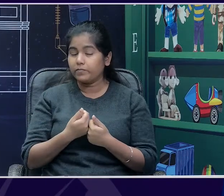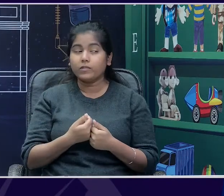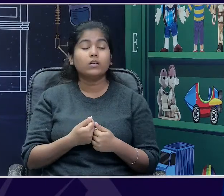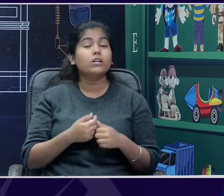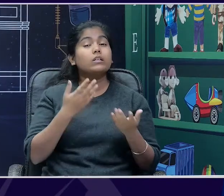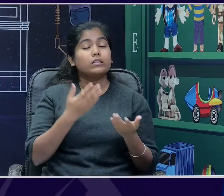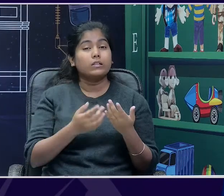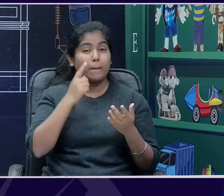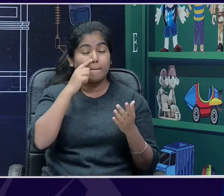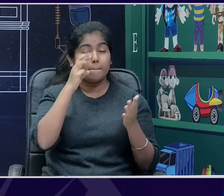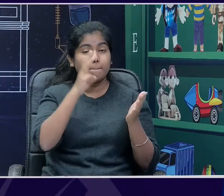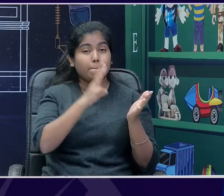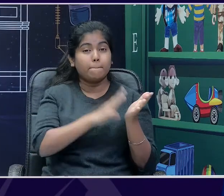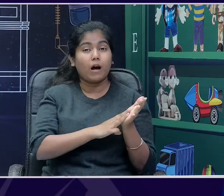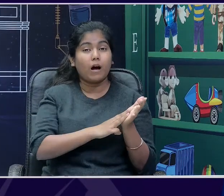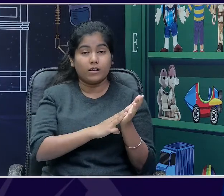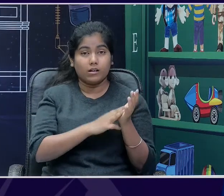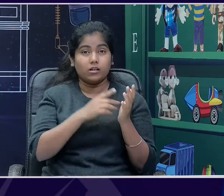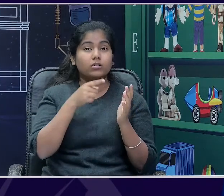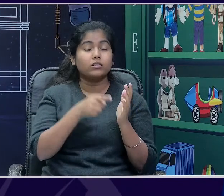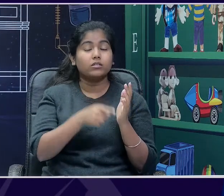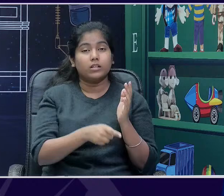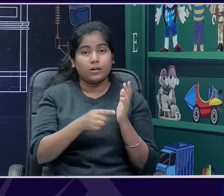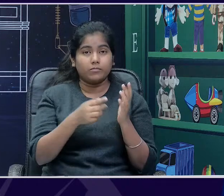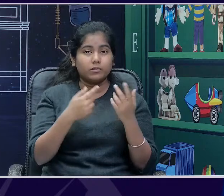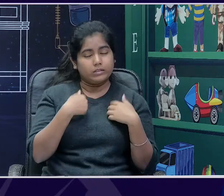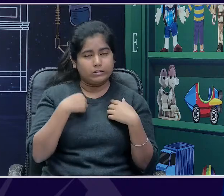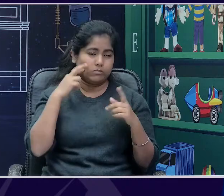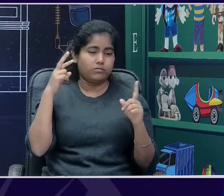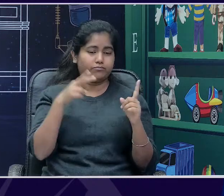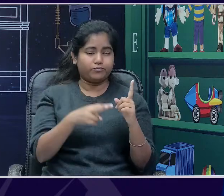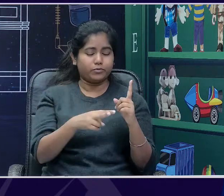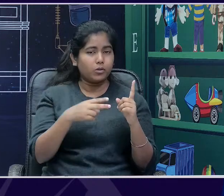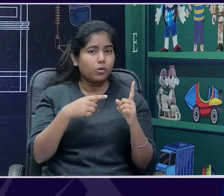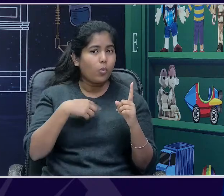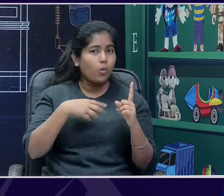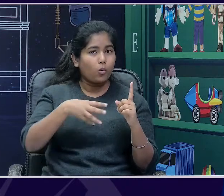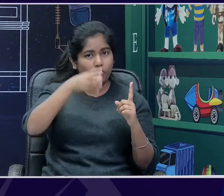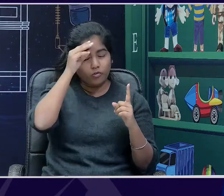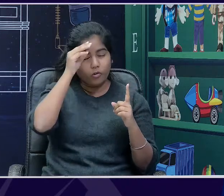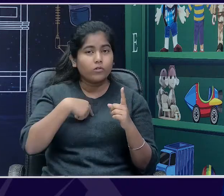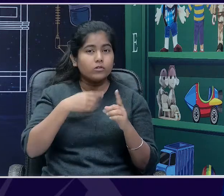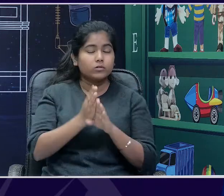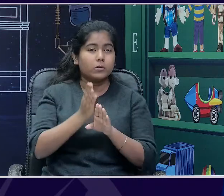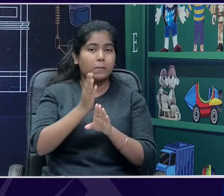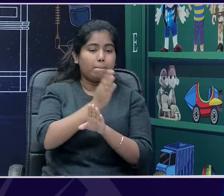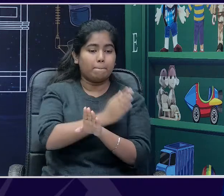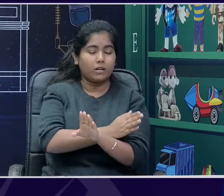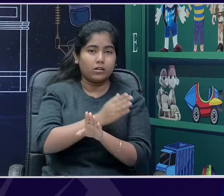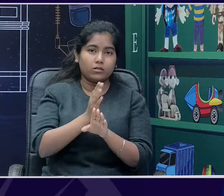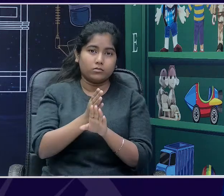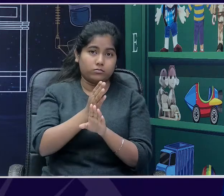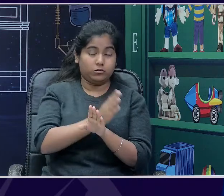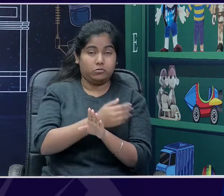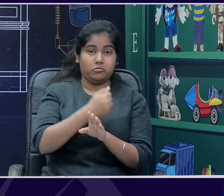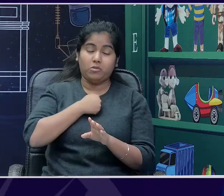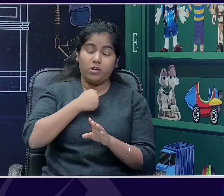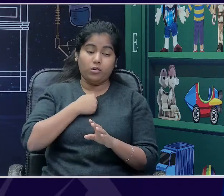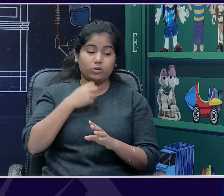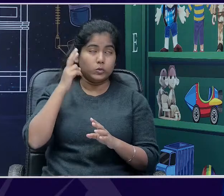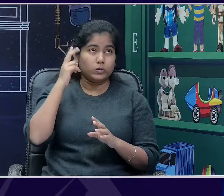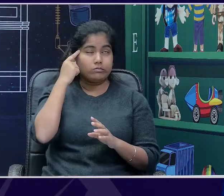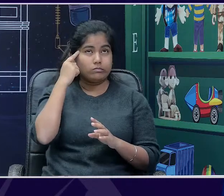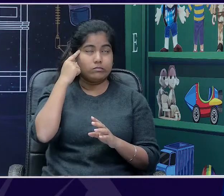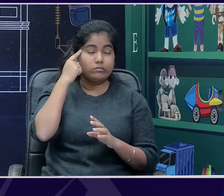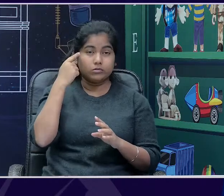no, what I'm perceiving or saying, my preconceived notions are very right. Okay. So, what did she